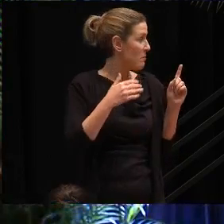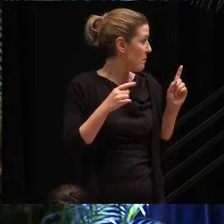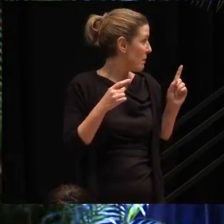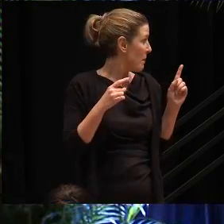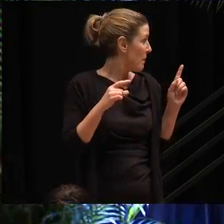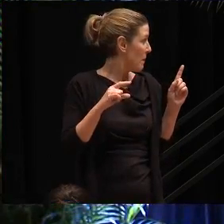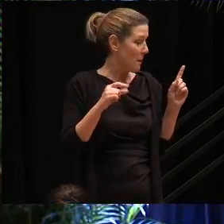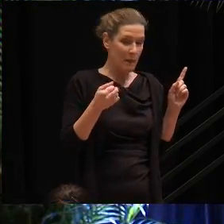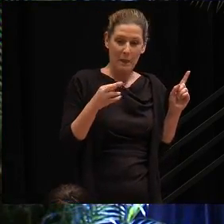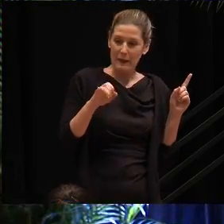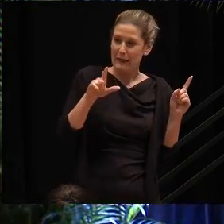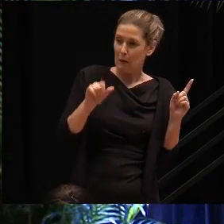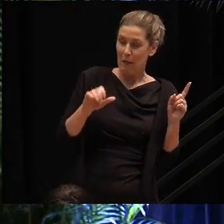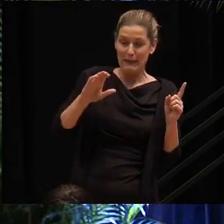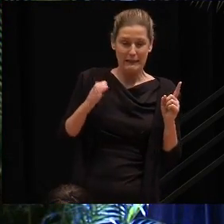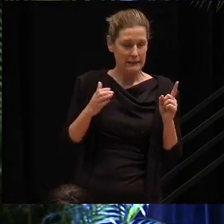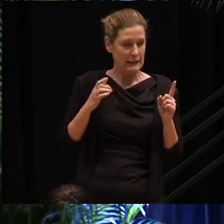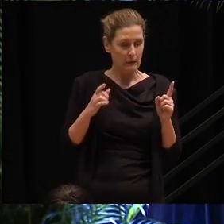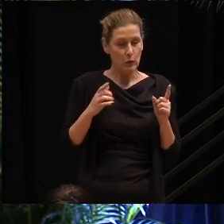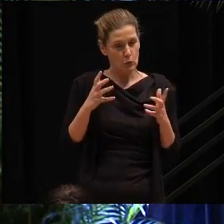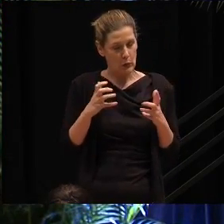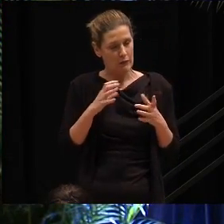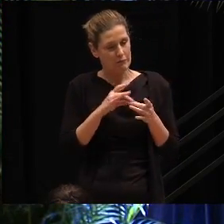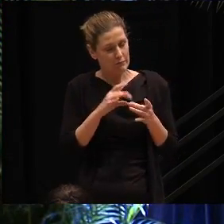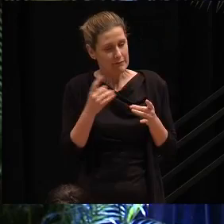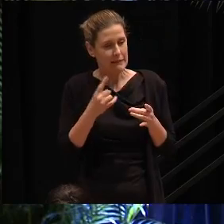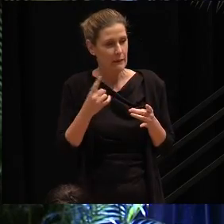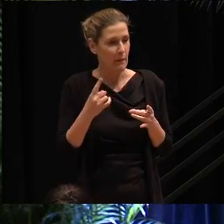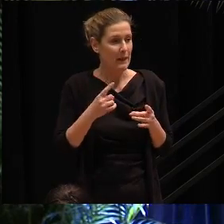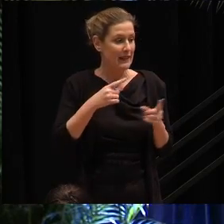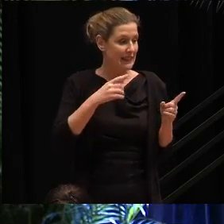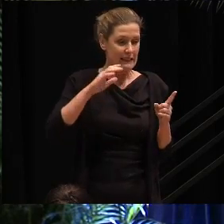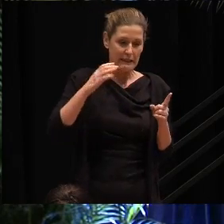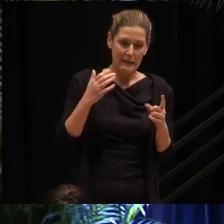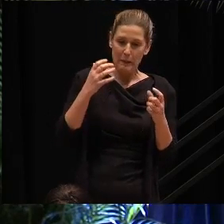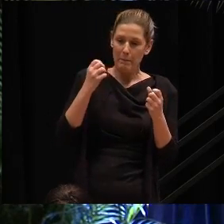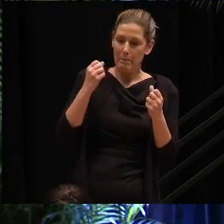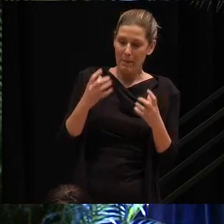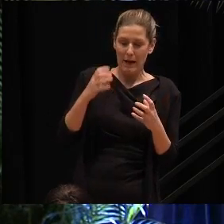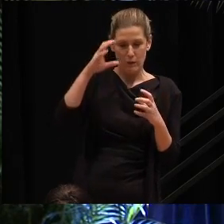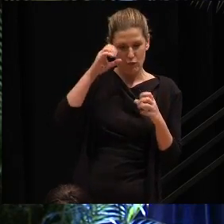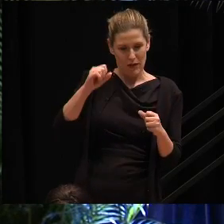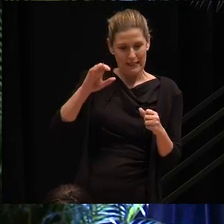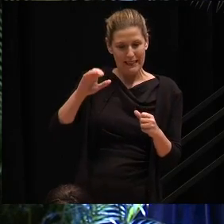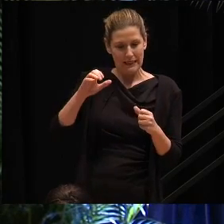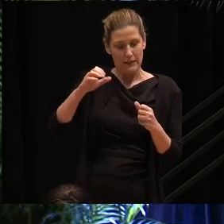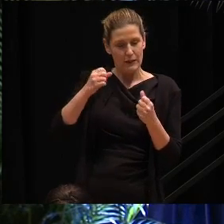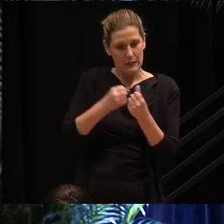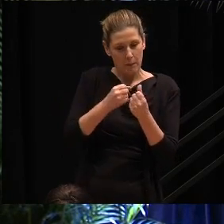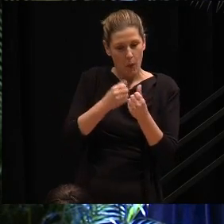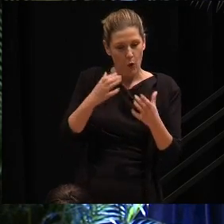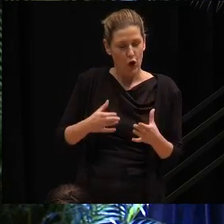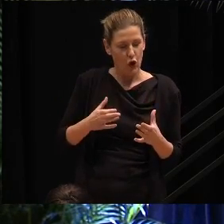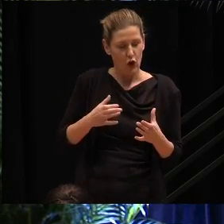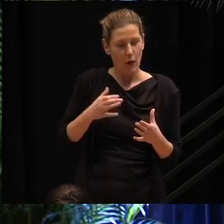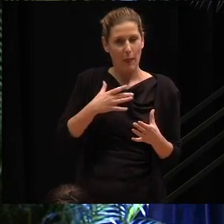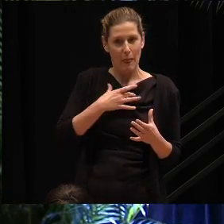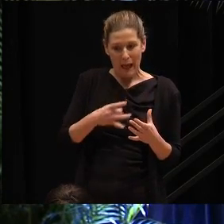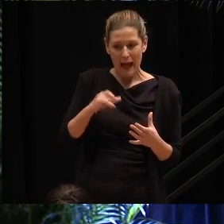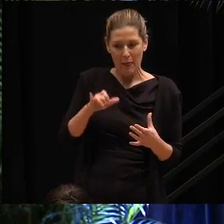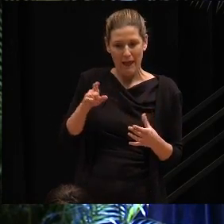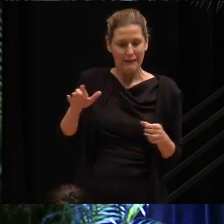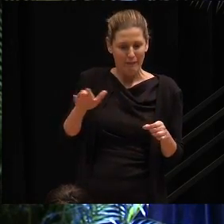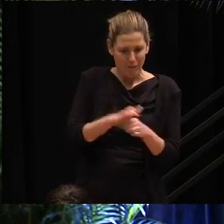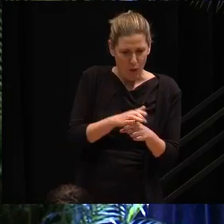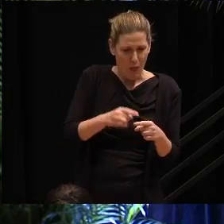to get in here. Certainly, many of President Trump's supporters like the way that he is the polar opposite of